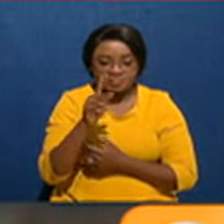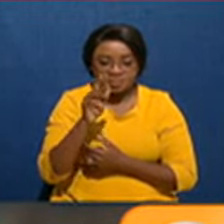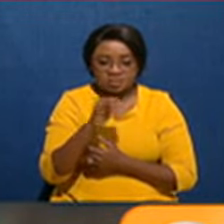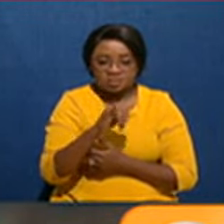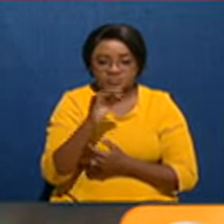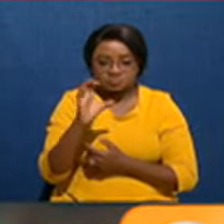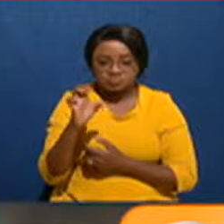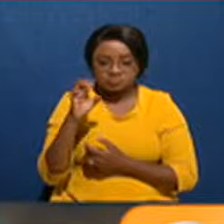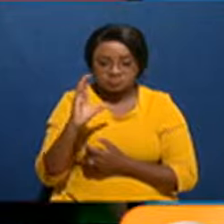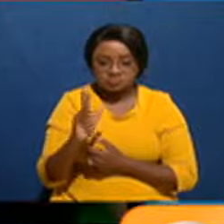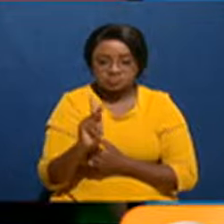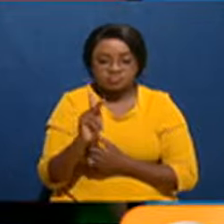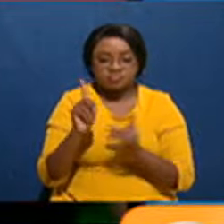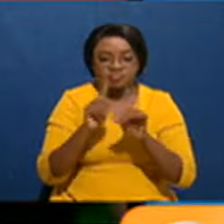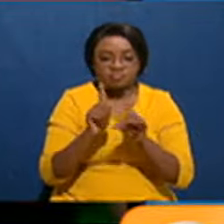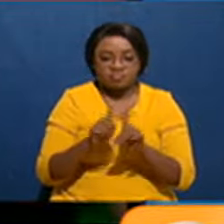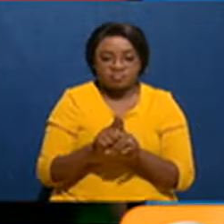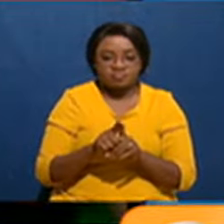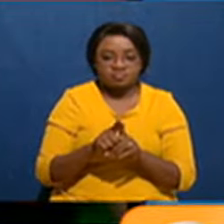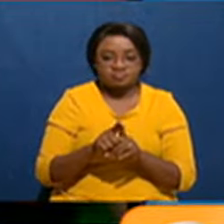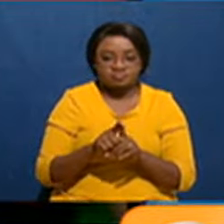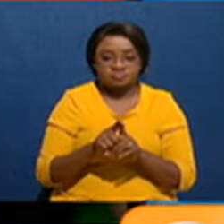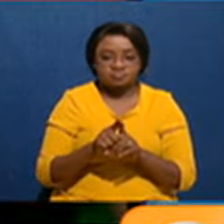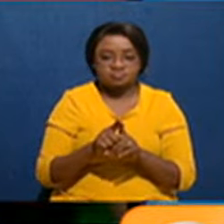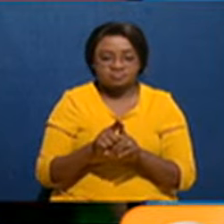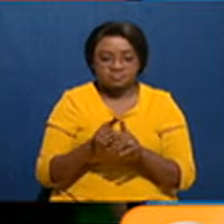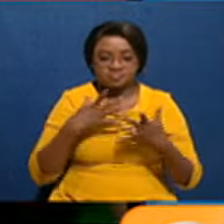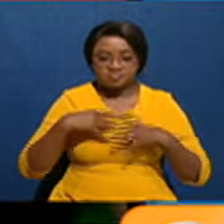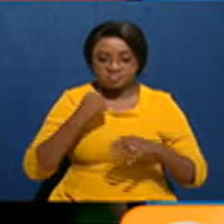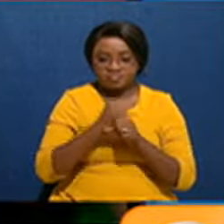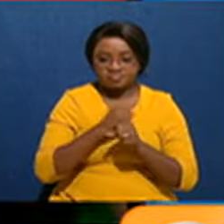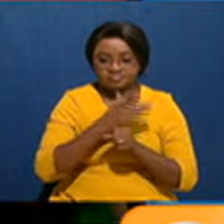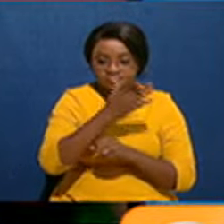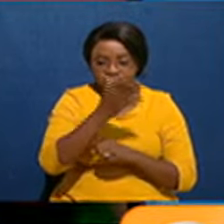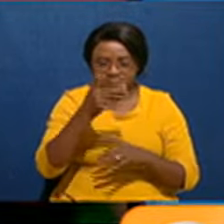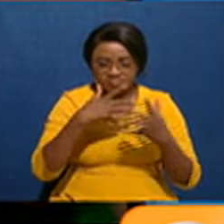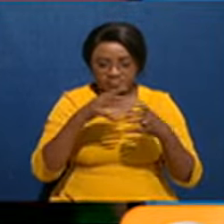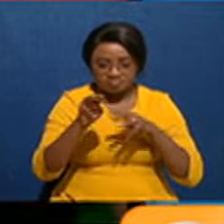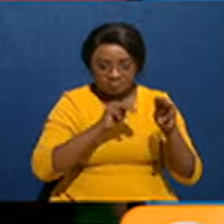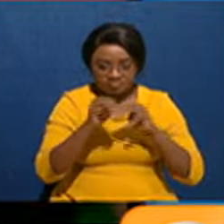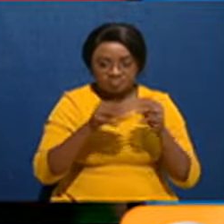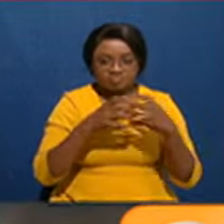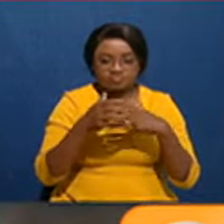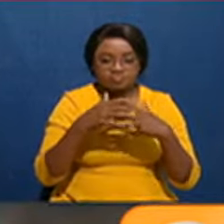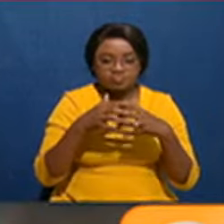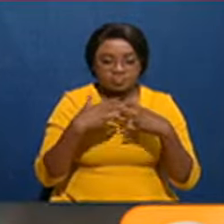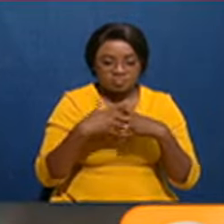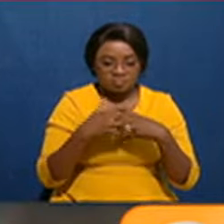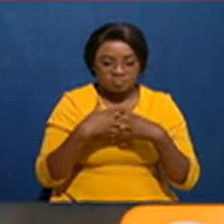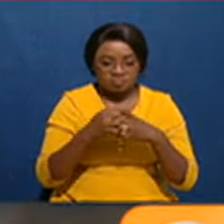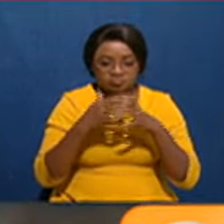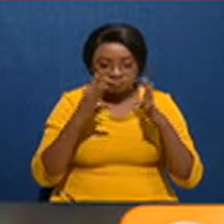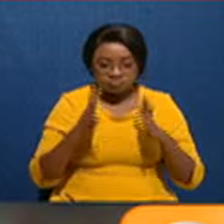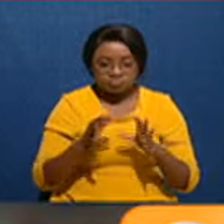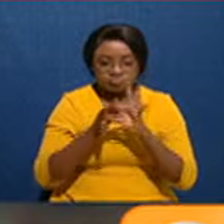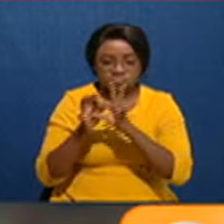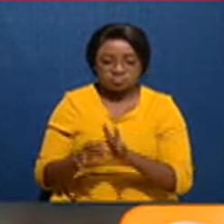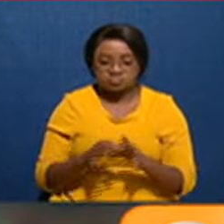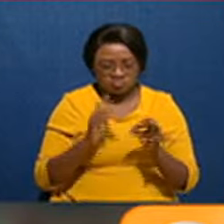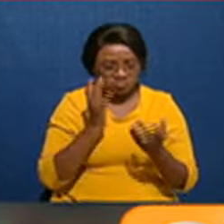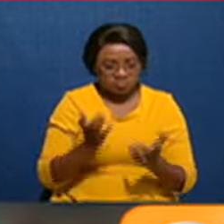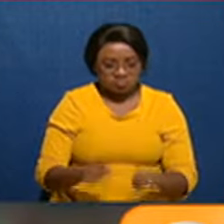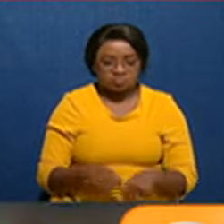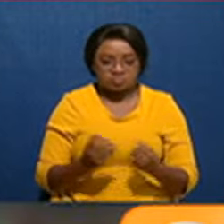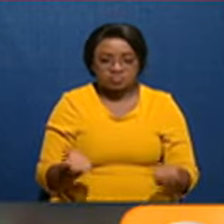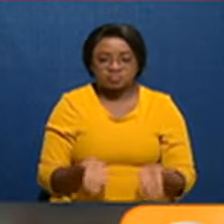and qualified personnel yeah. in the contractors' management and organization yeah. is enhanced. Yes.